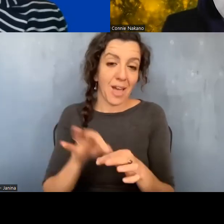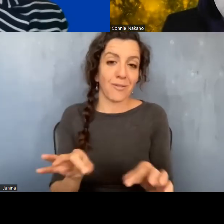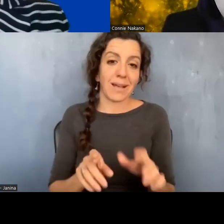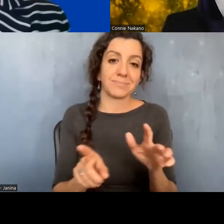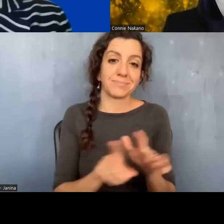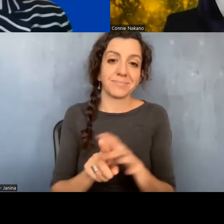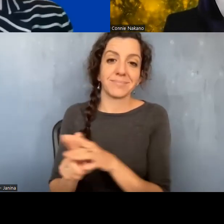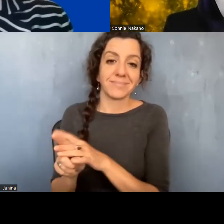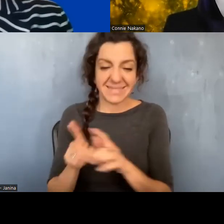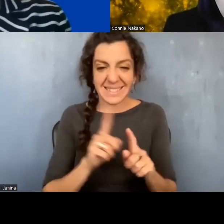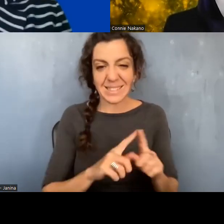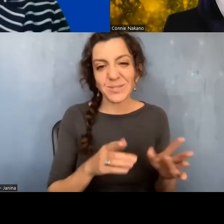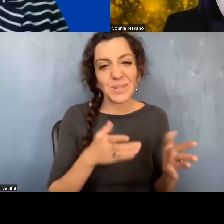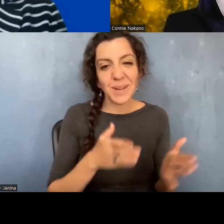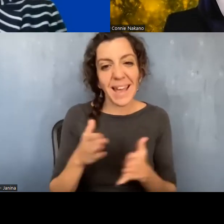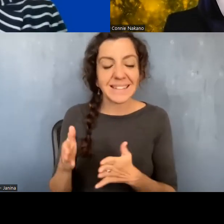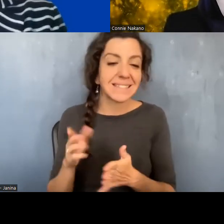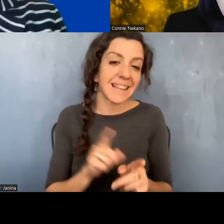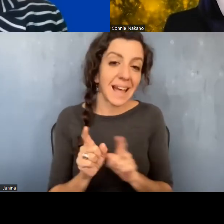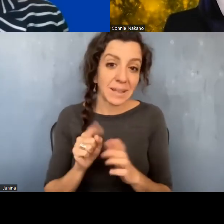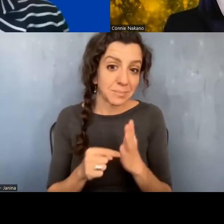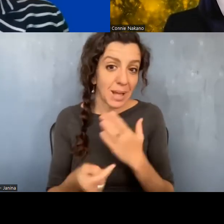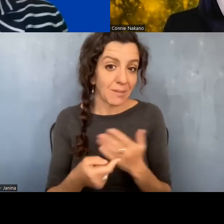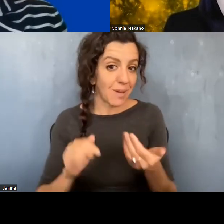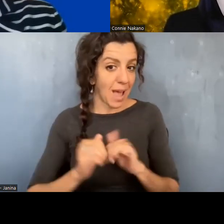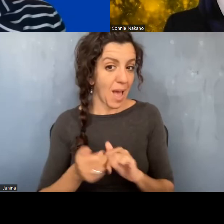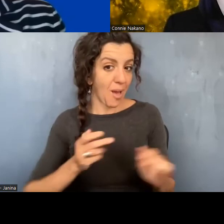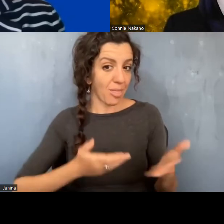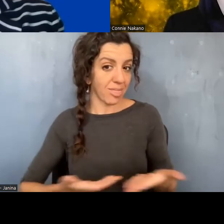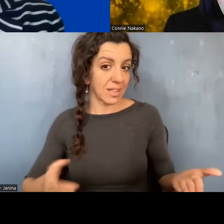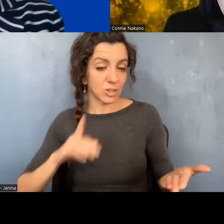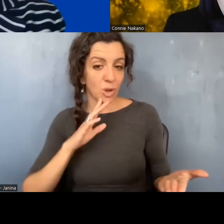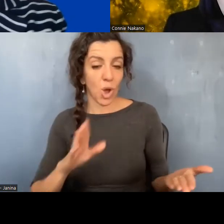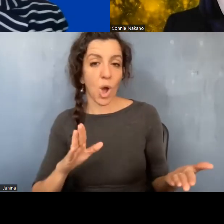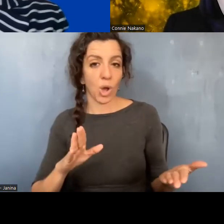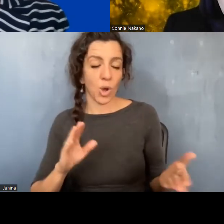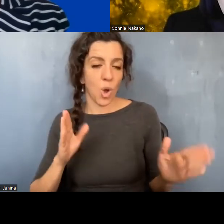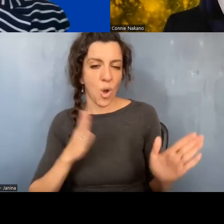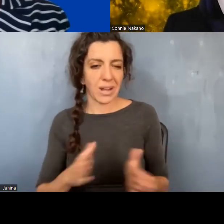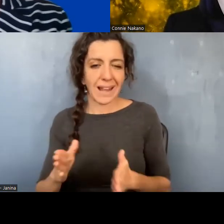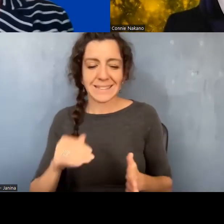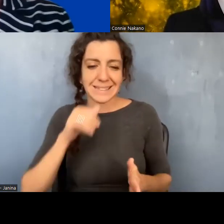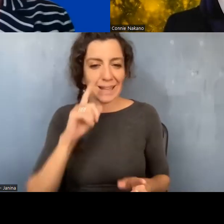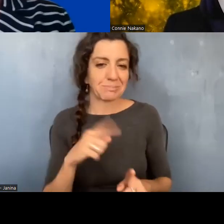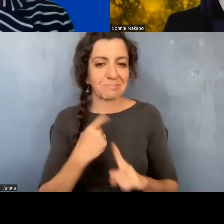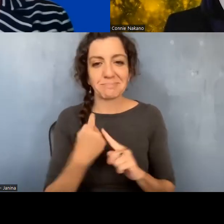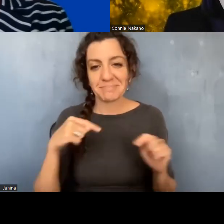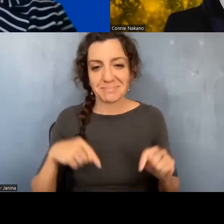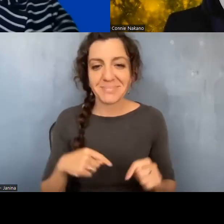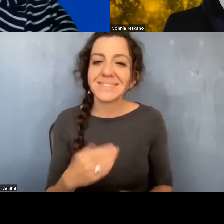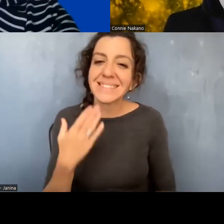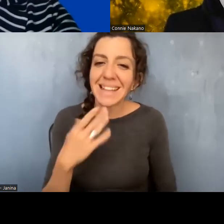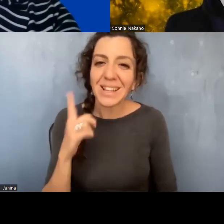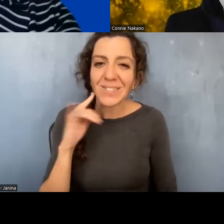a metaphor for how things are organized. It's not unique to aging and disability. Thank you for that